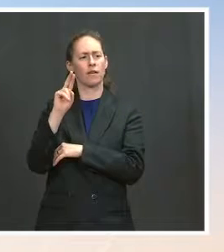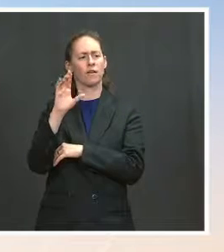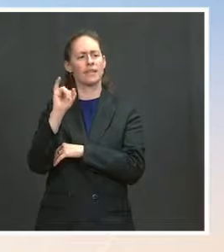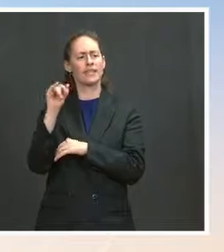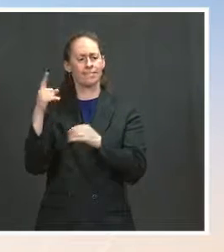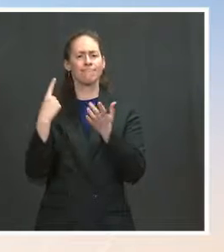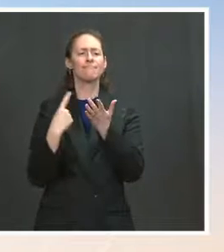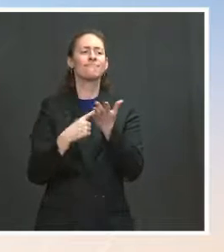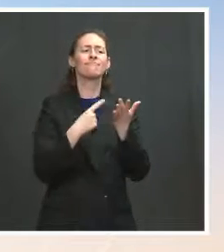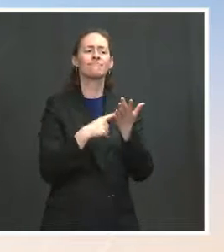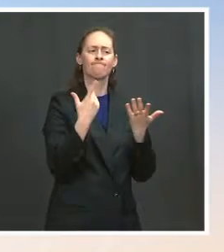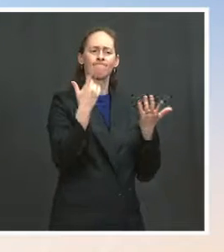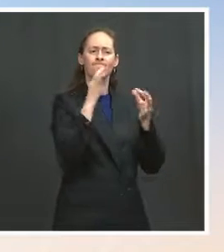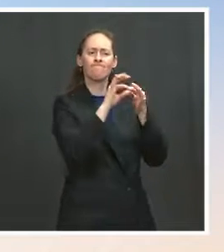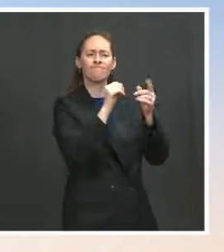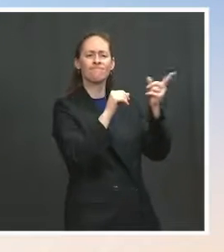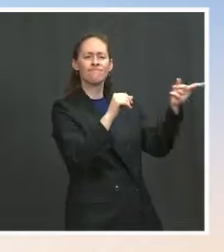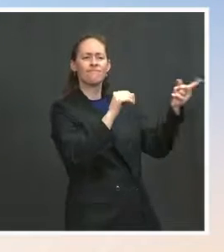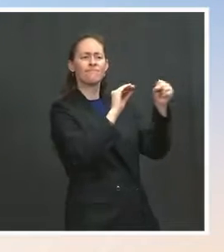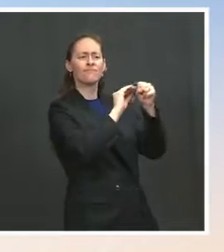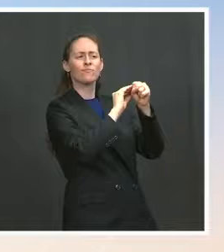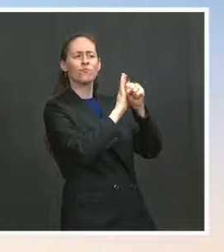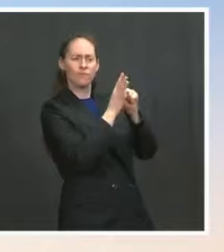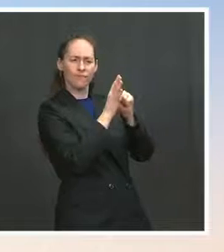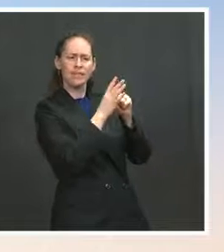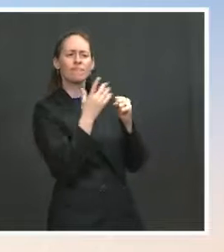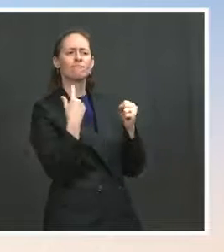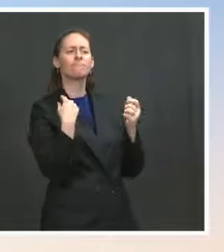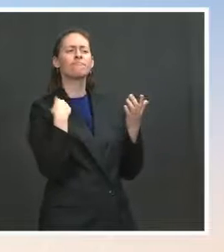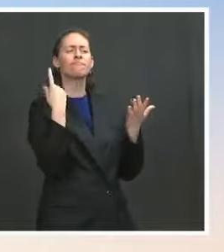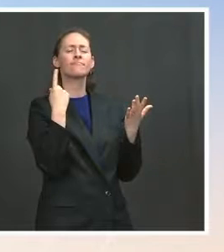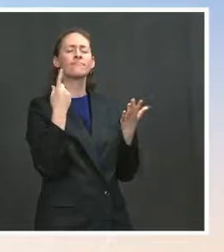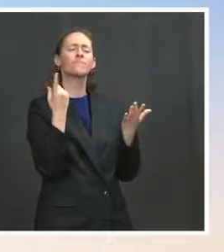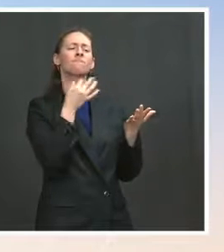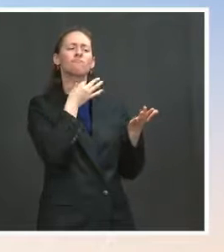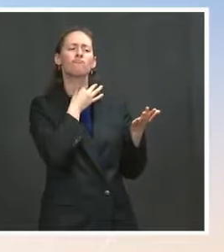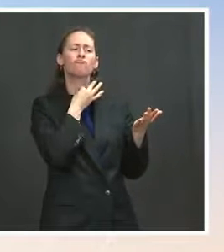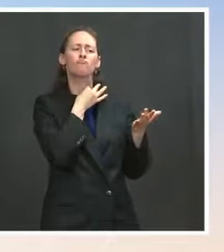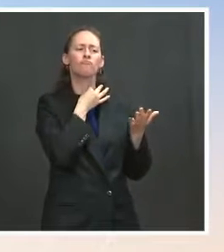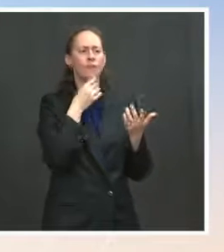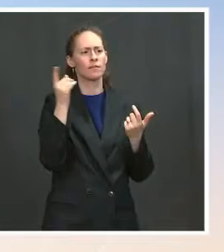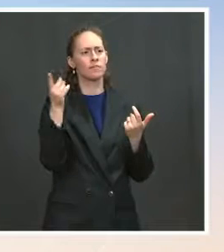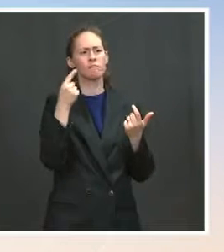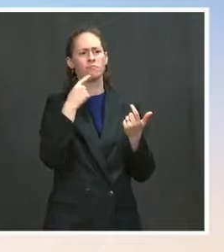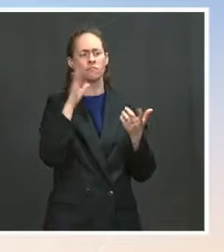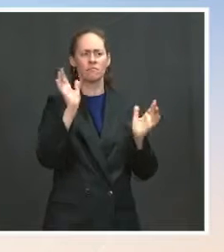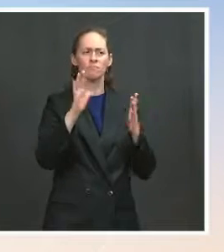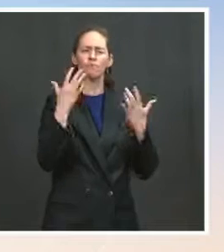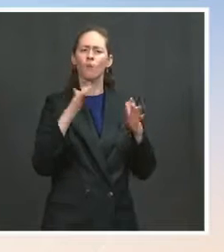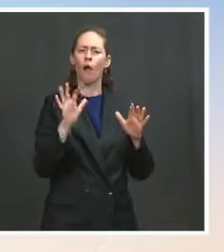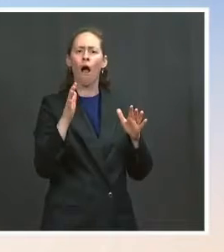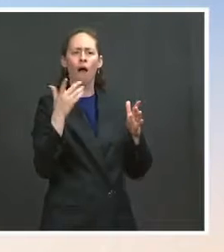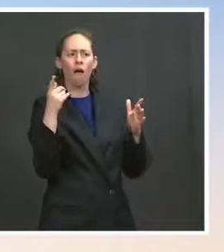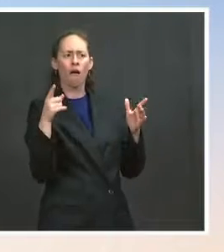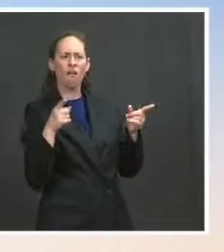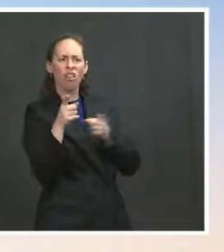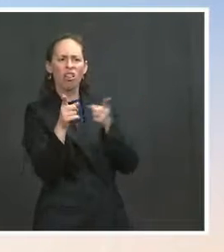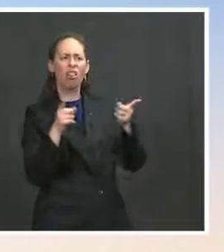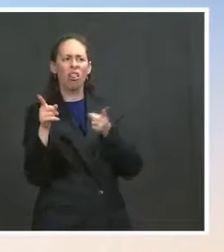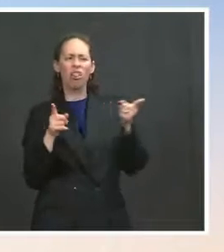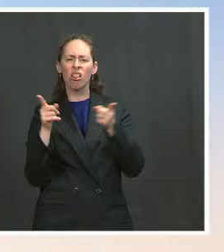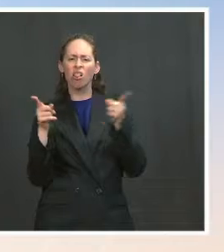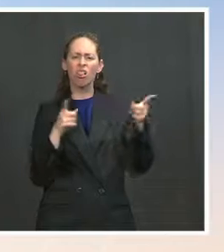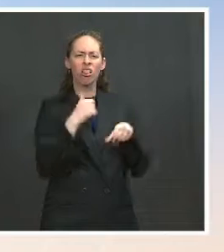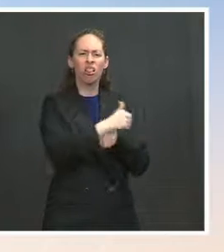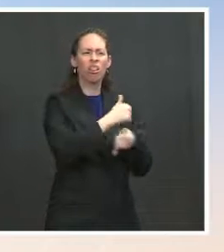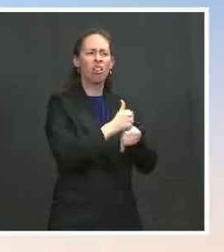accusatory." Does the president feel that the initial investigation of the origin of the virus, including that WHO survey that